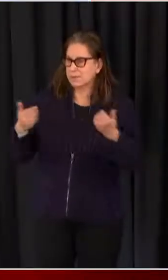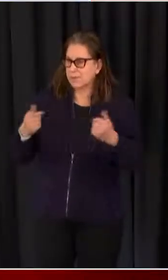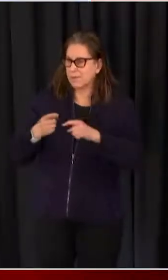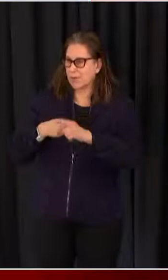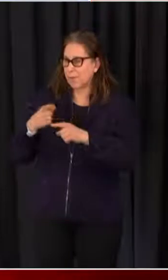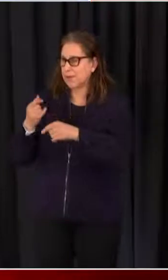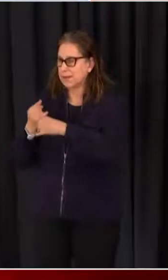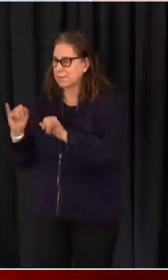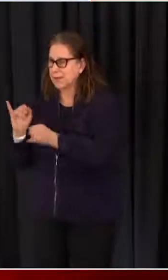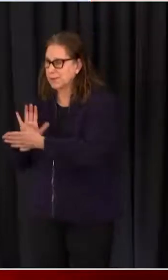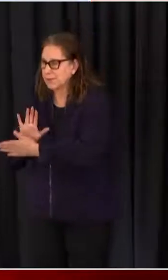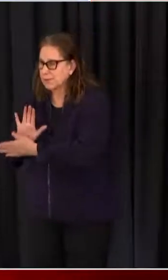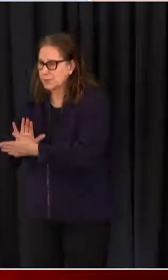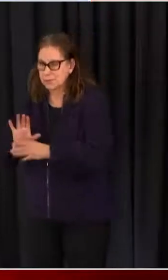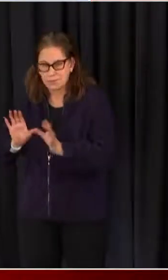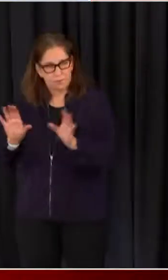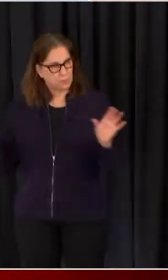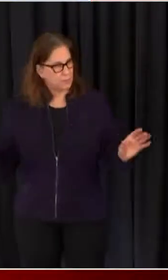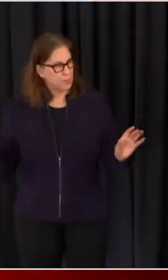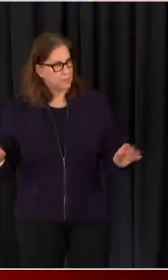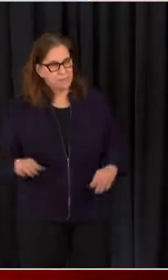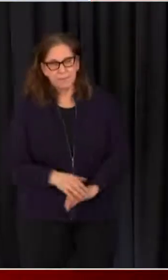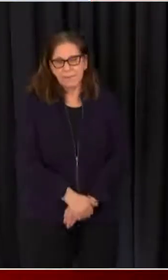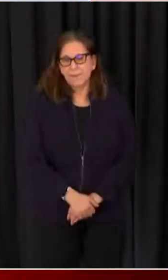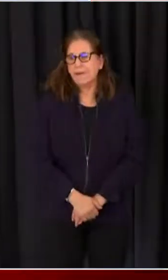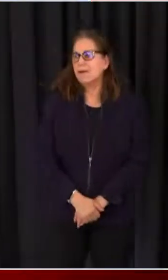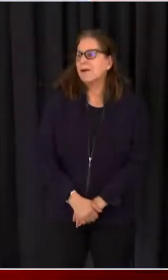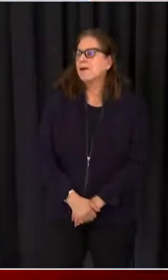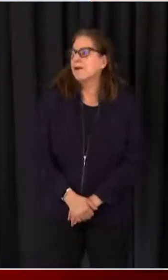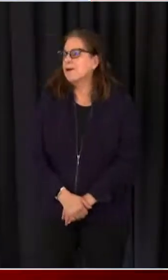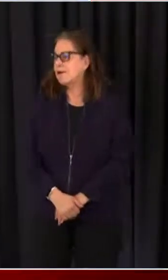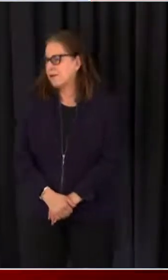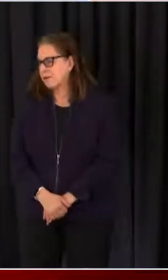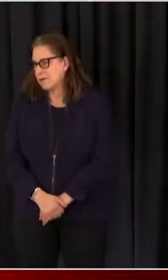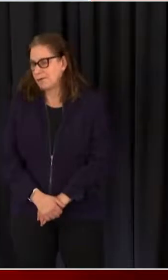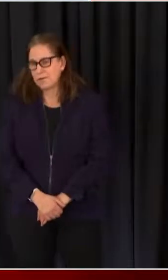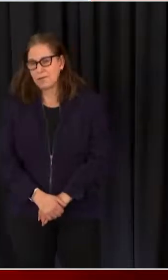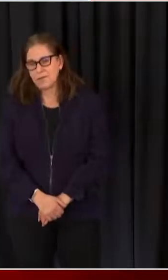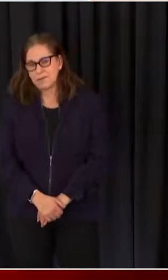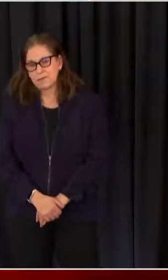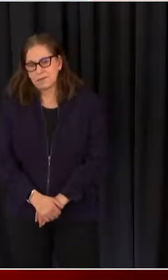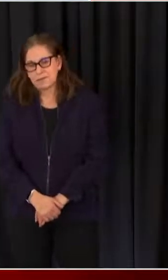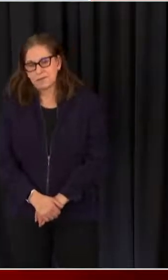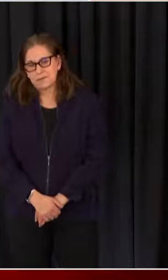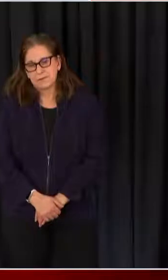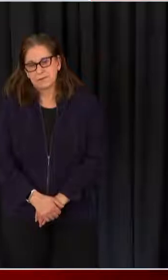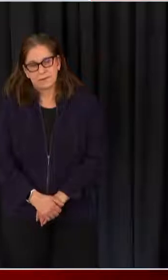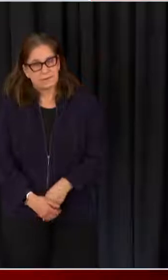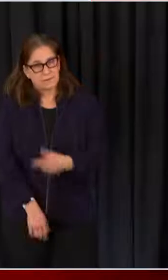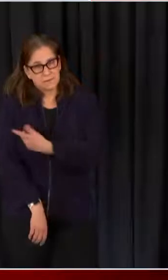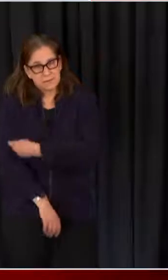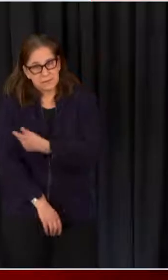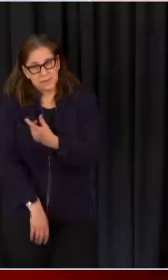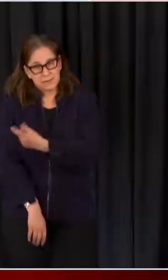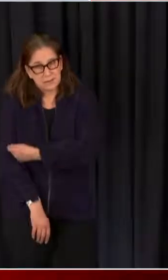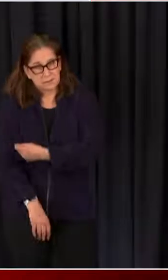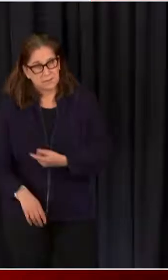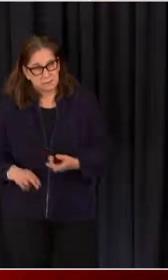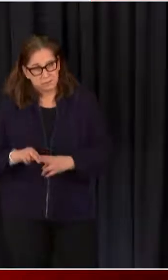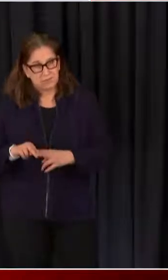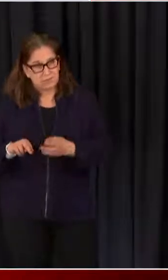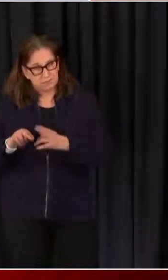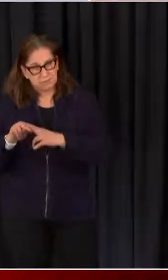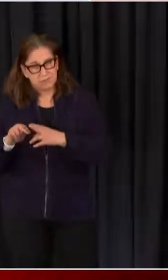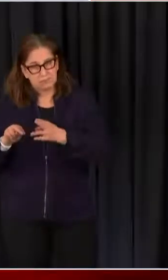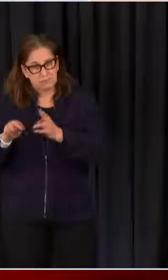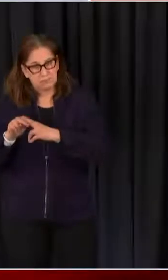Okay, yes. So as vaccines have accelerated and some more things have opened up, a